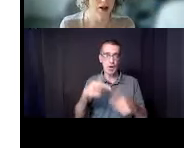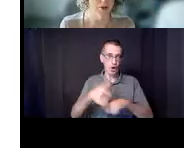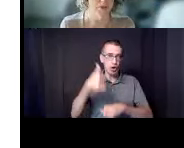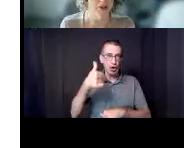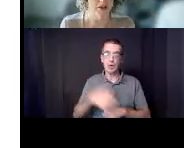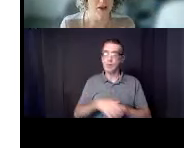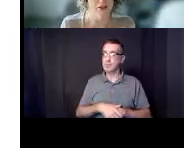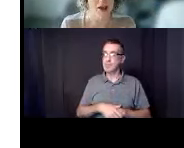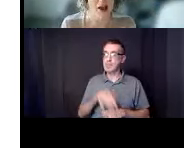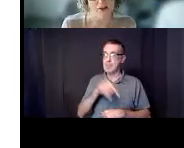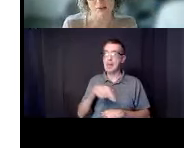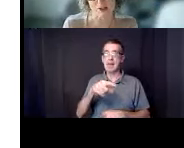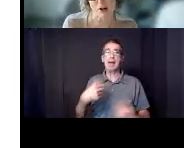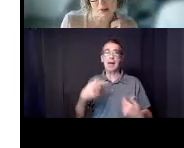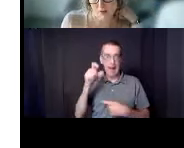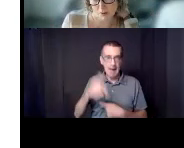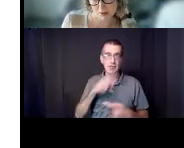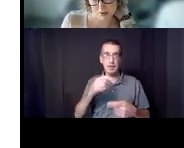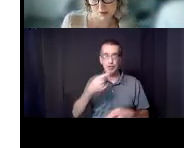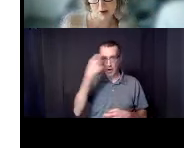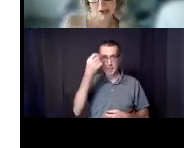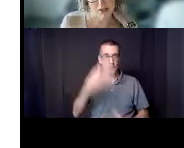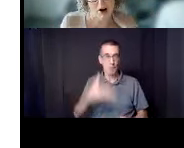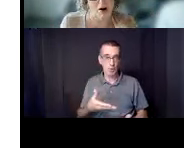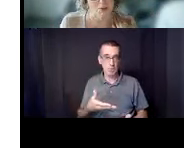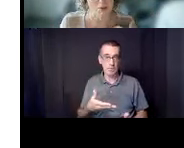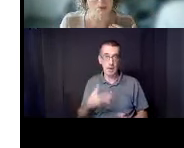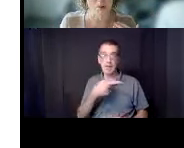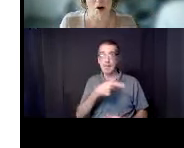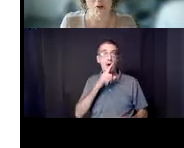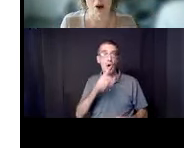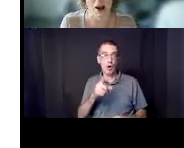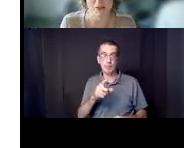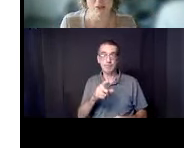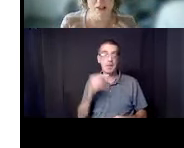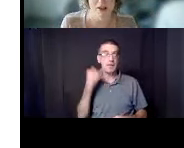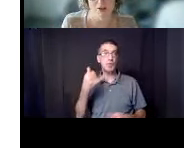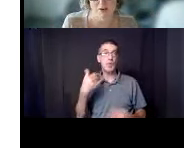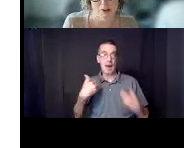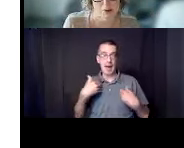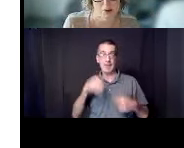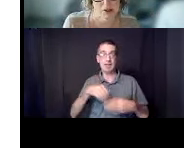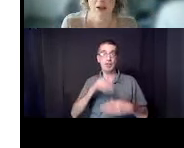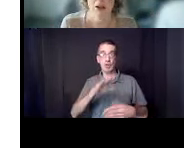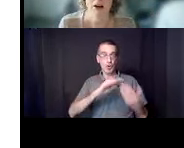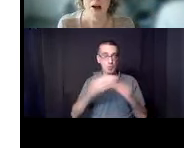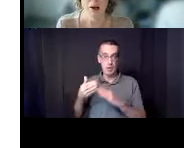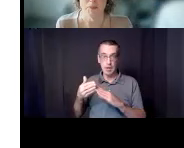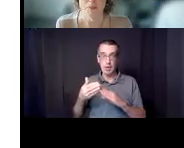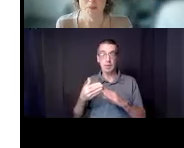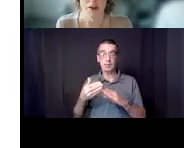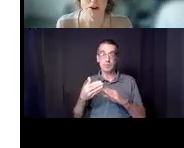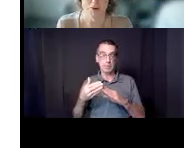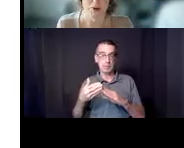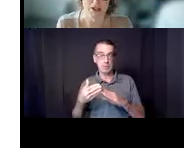earlier, that they have to be trauma informed. So they are part, if you have this in your community,